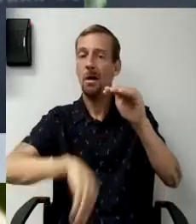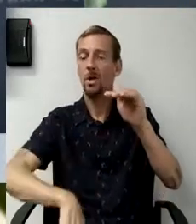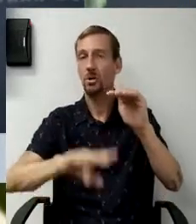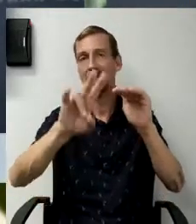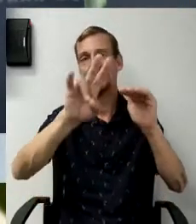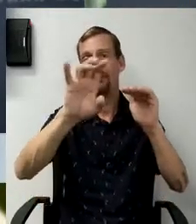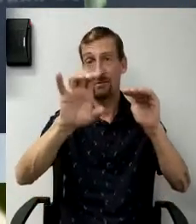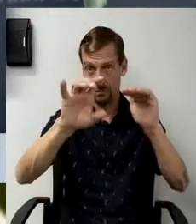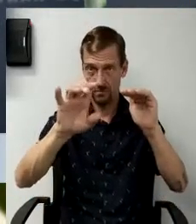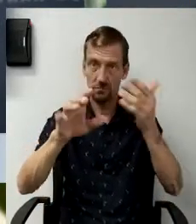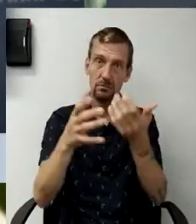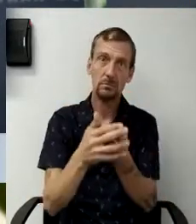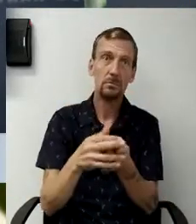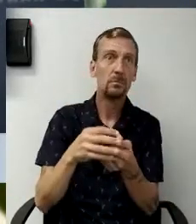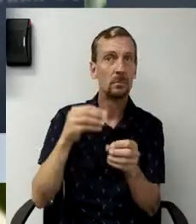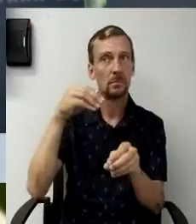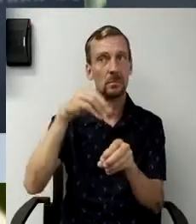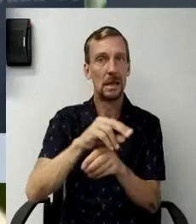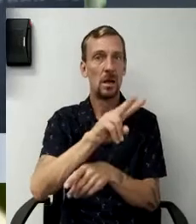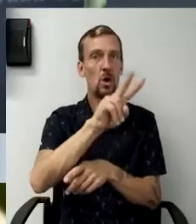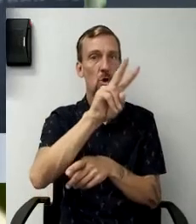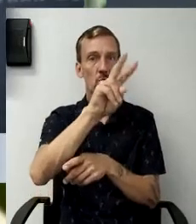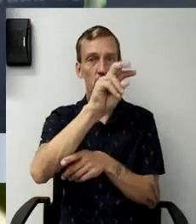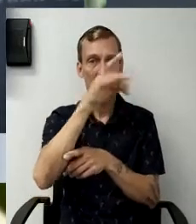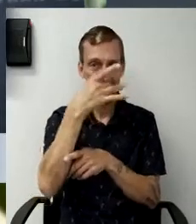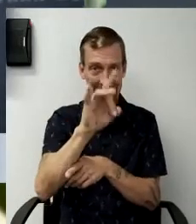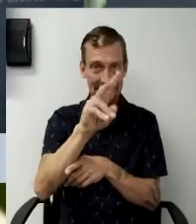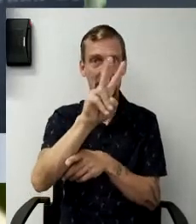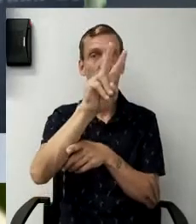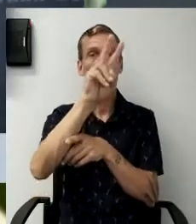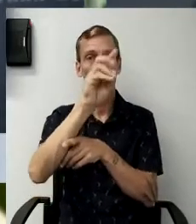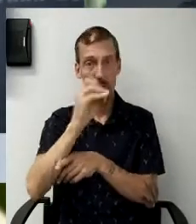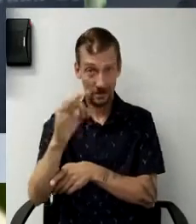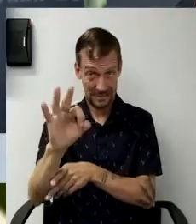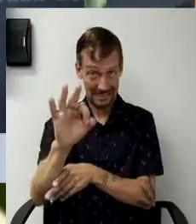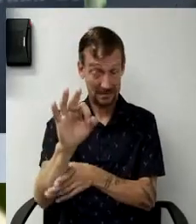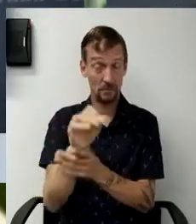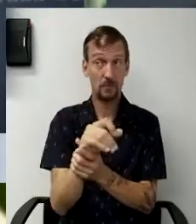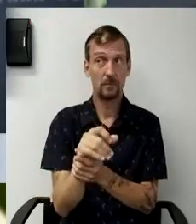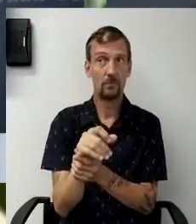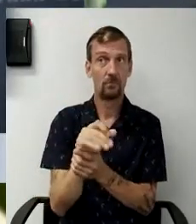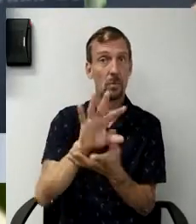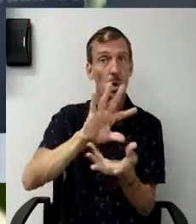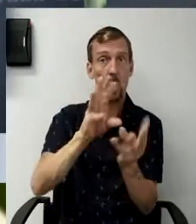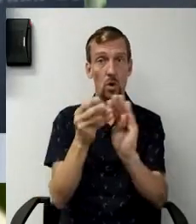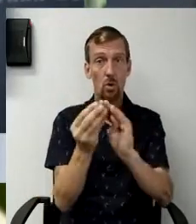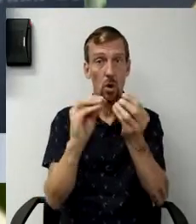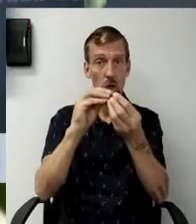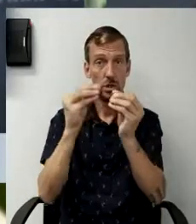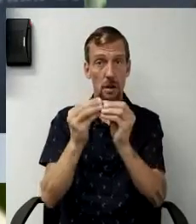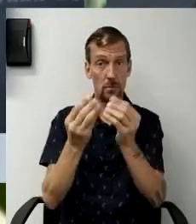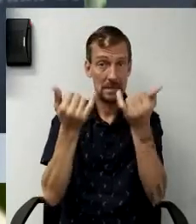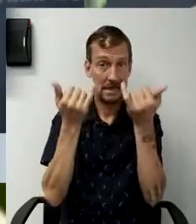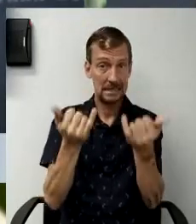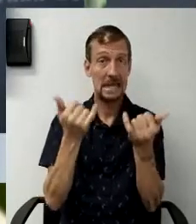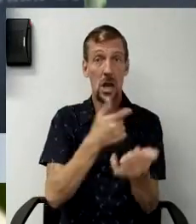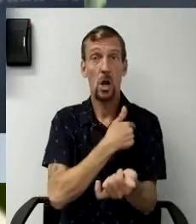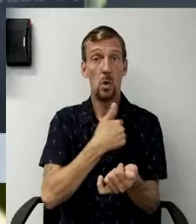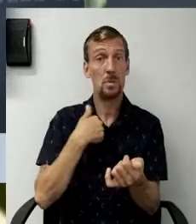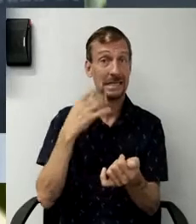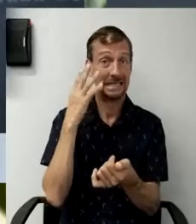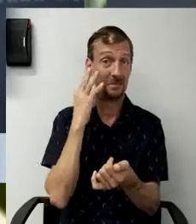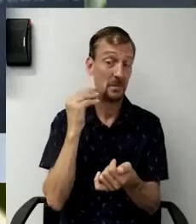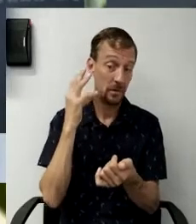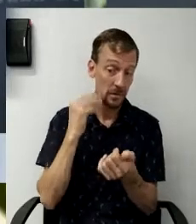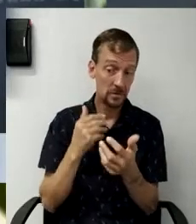in each of 2018 and 2019. The total number of deaths, though, that we've